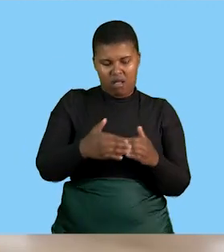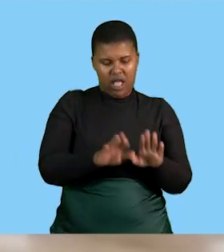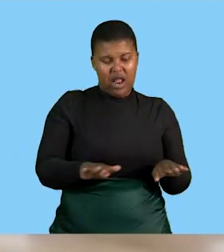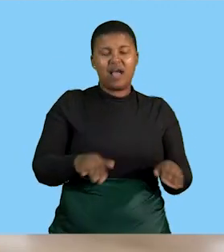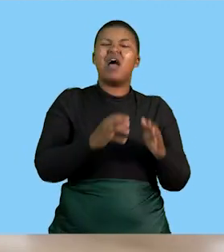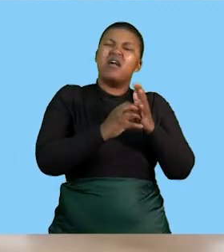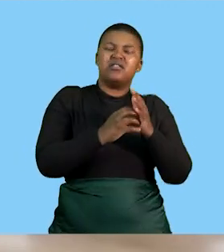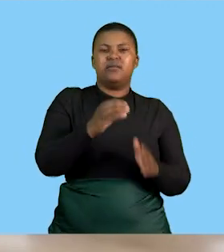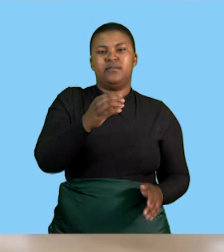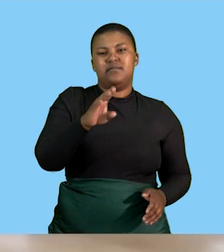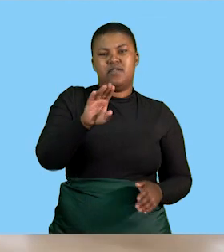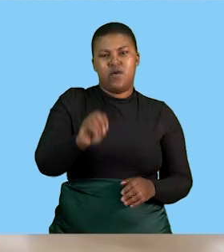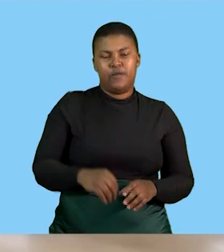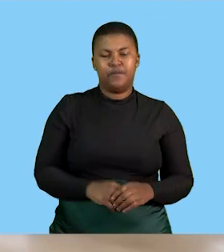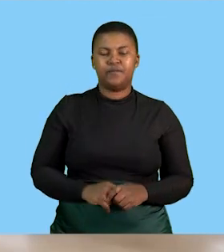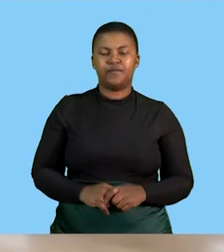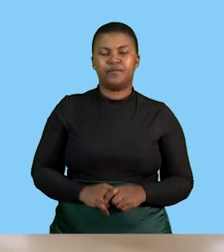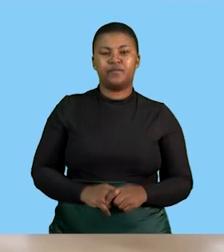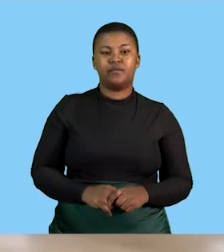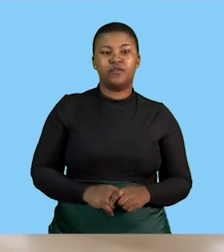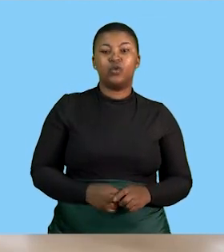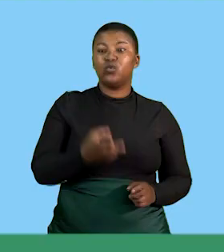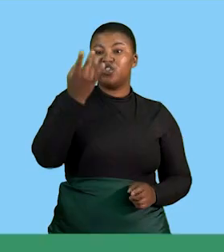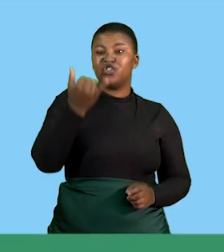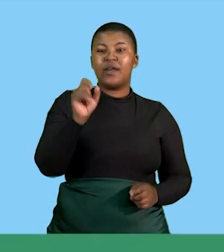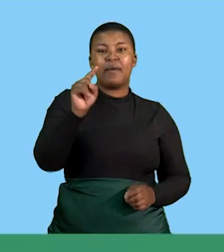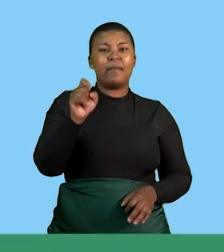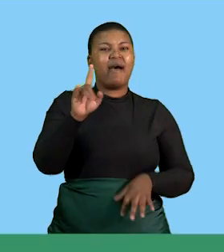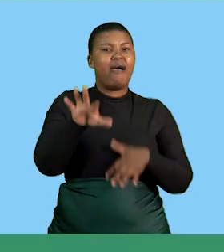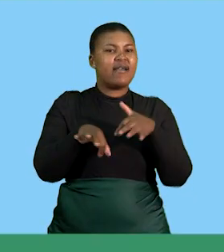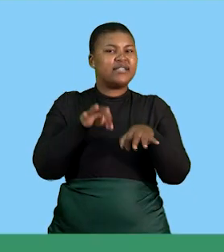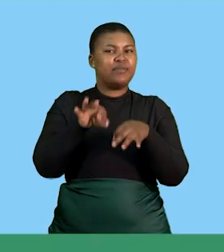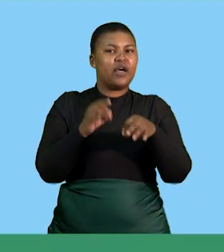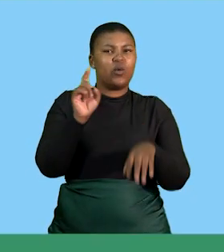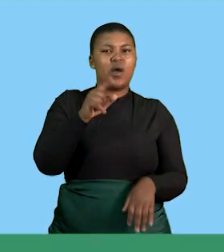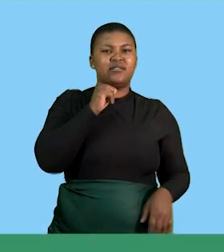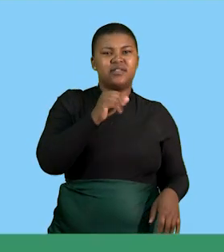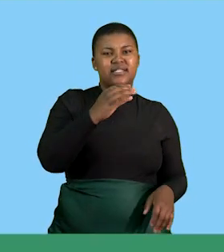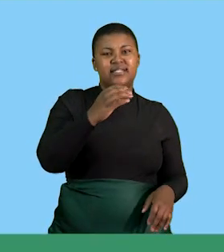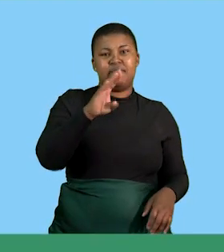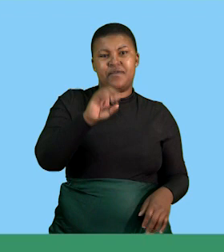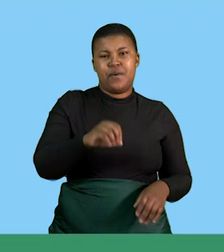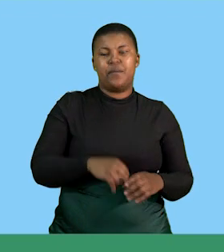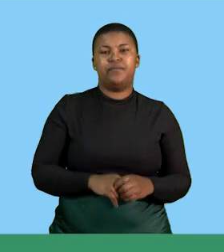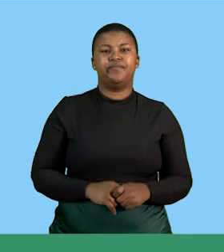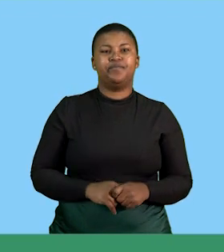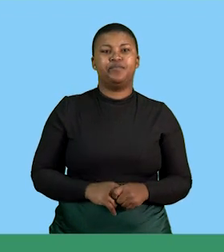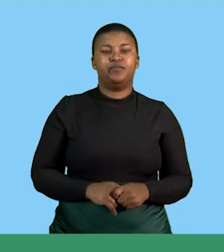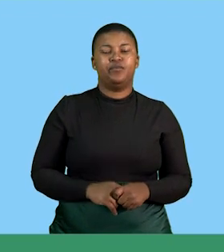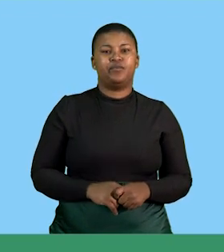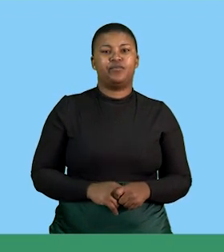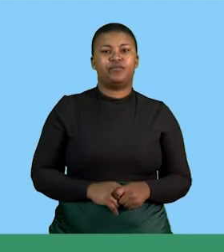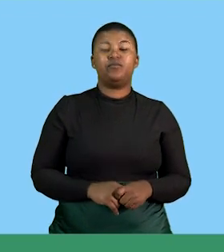CBO. So when we look at the explanation of a CBO, we say that it is established to assist